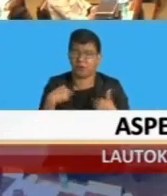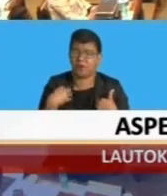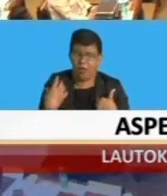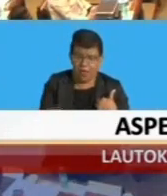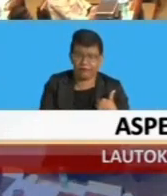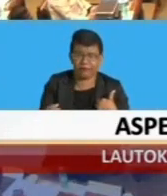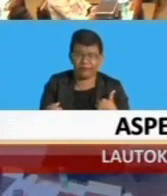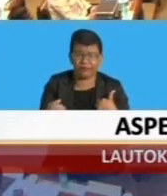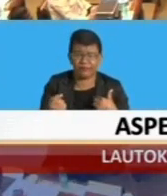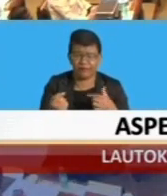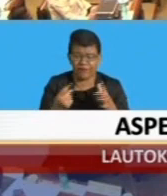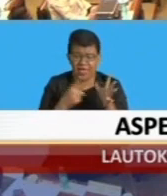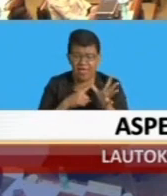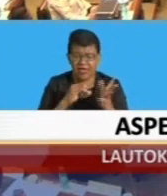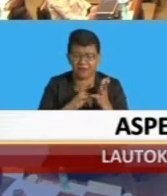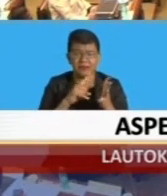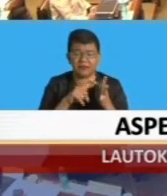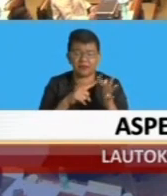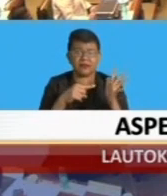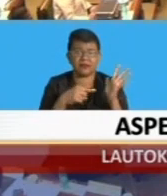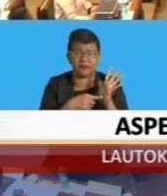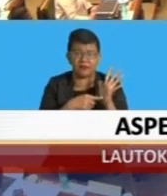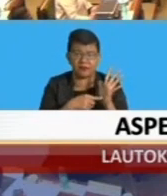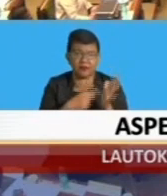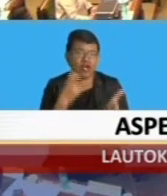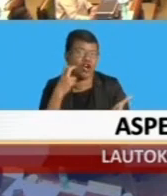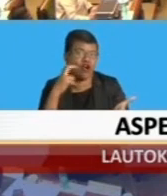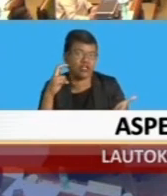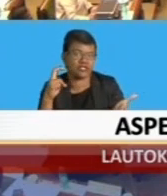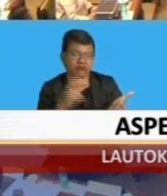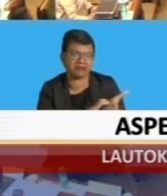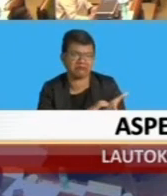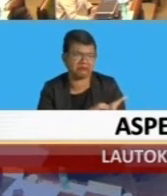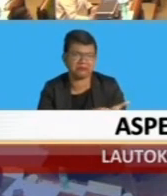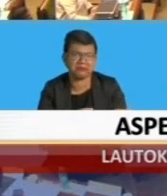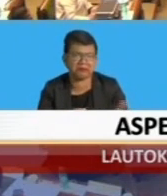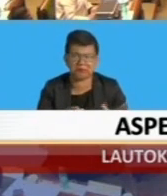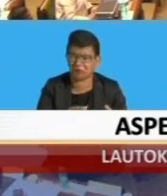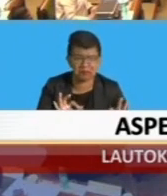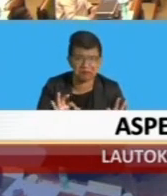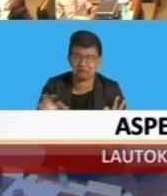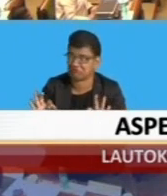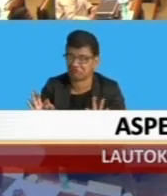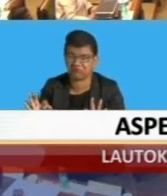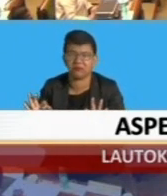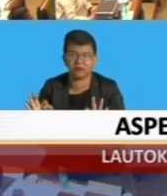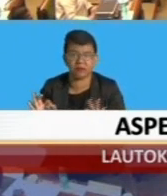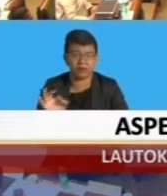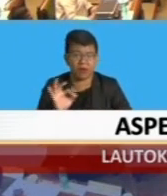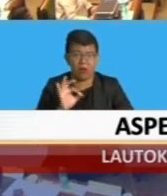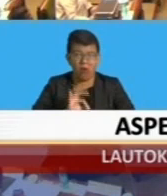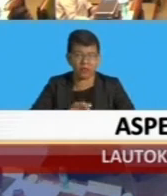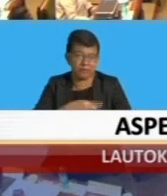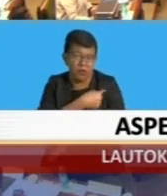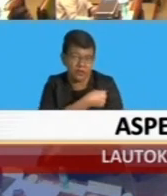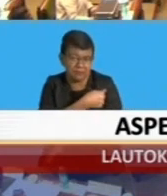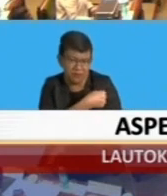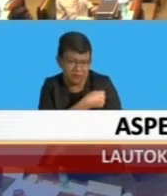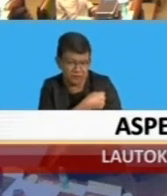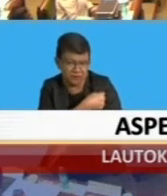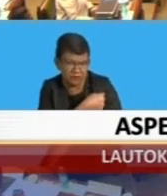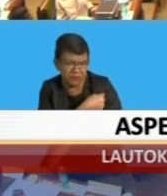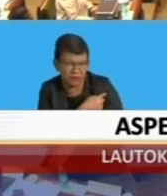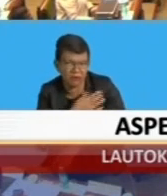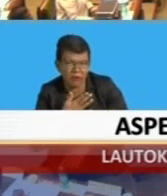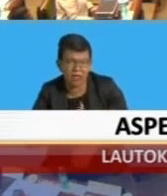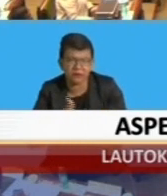register done for quite some time for the hospital, which will of course give us a good understanding of the staff levels, the equipment, the supplies, and any additional